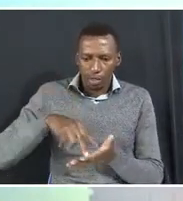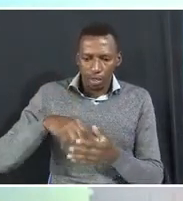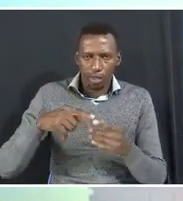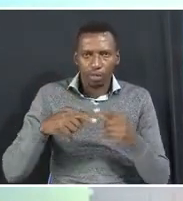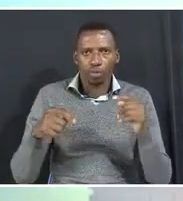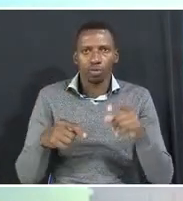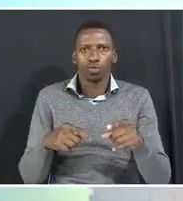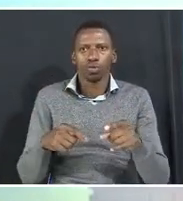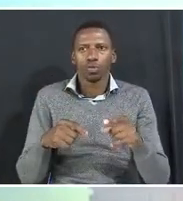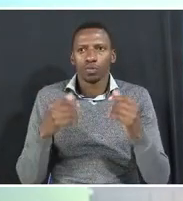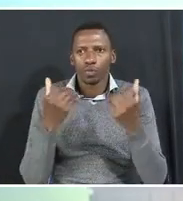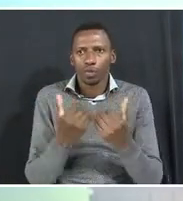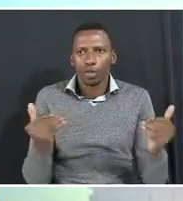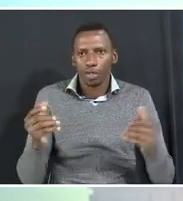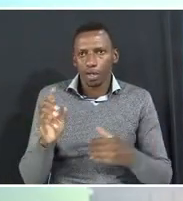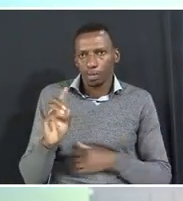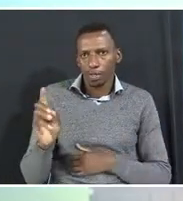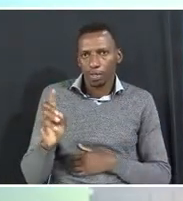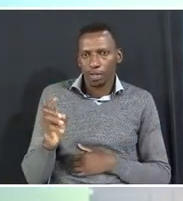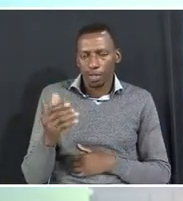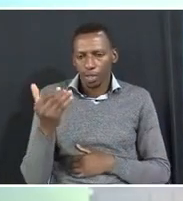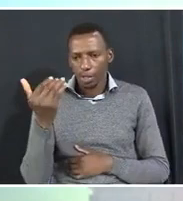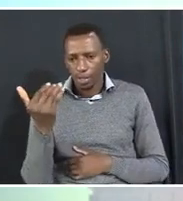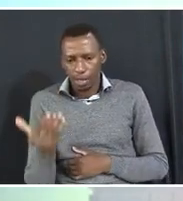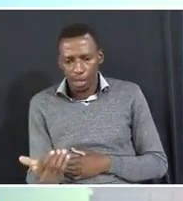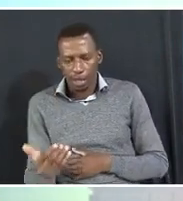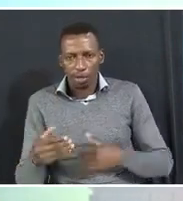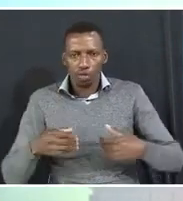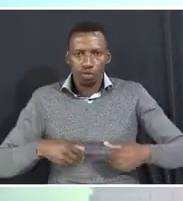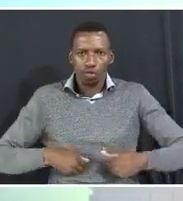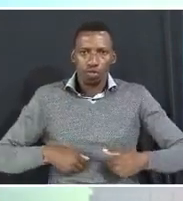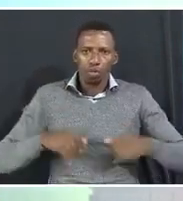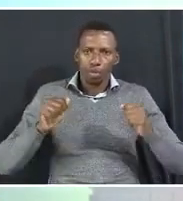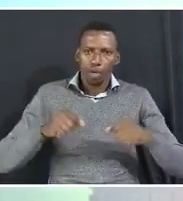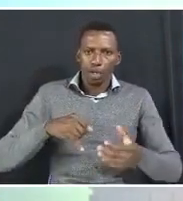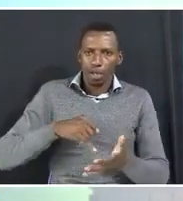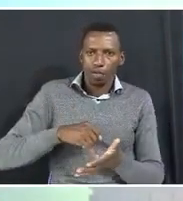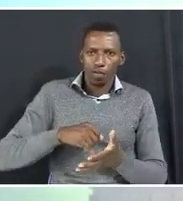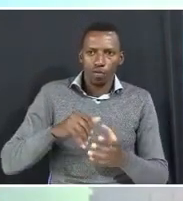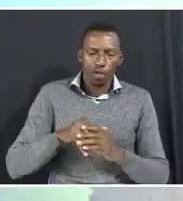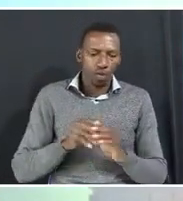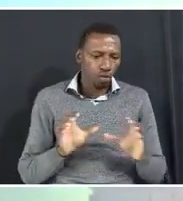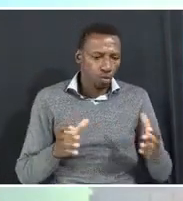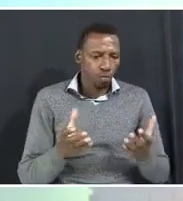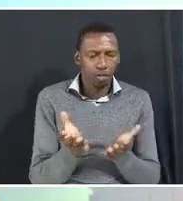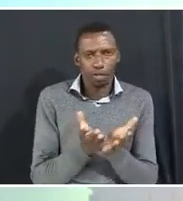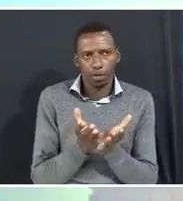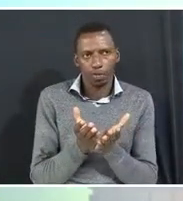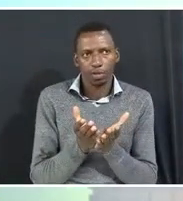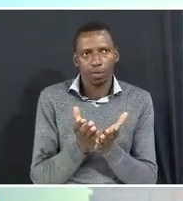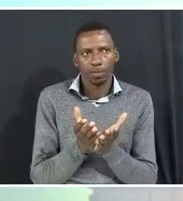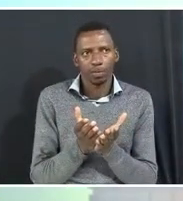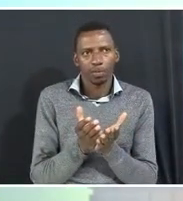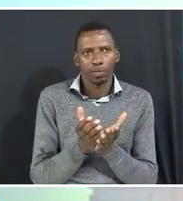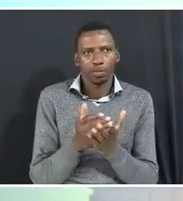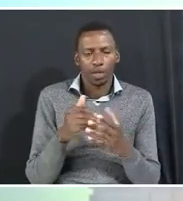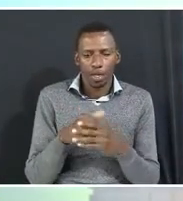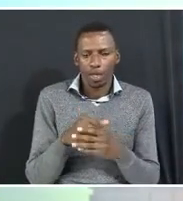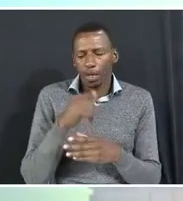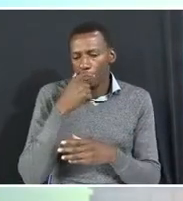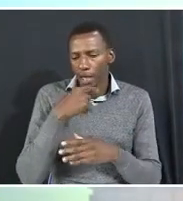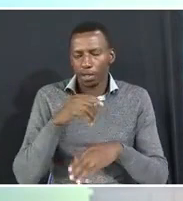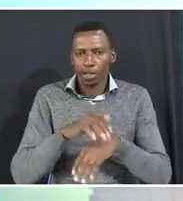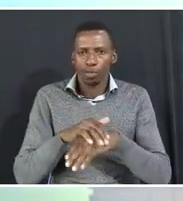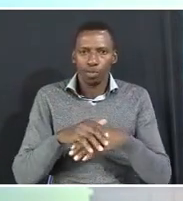Children ministry, our young and the youth. The youth can involve in community service at the age appropriate ways. They can